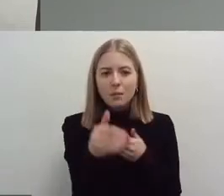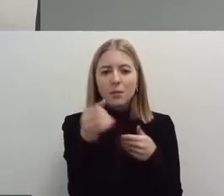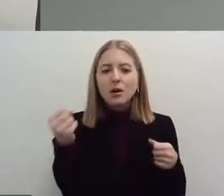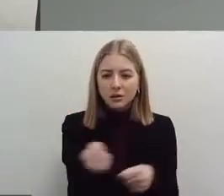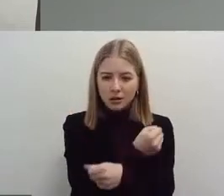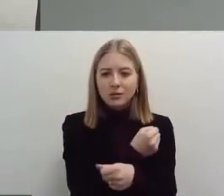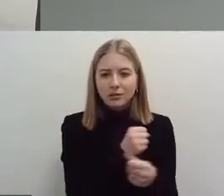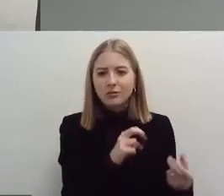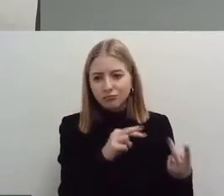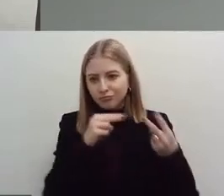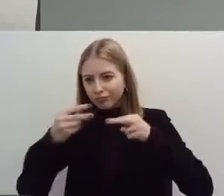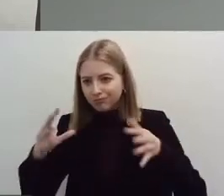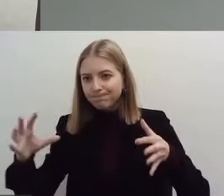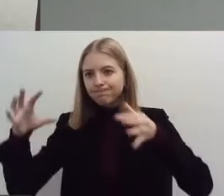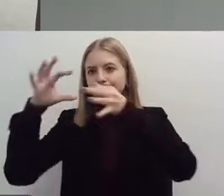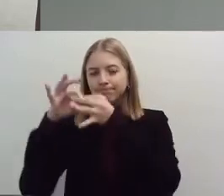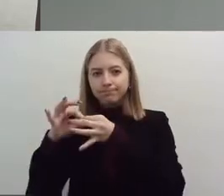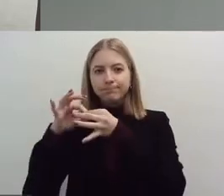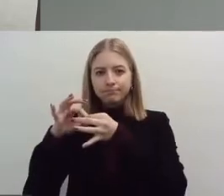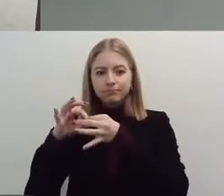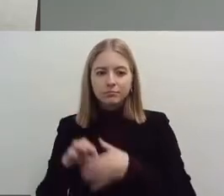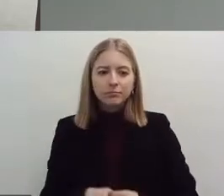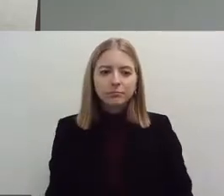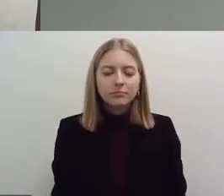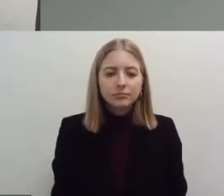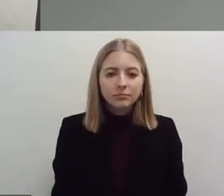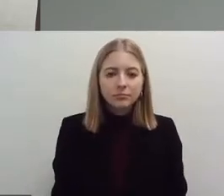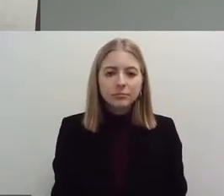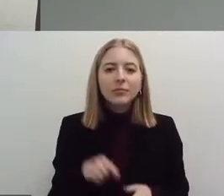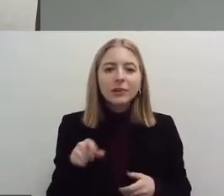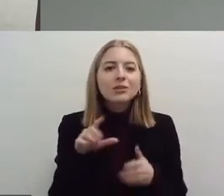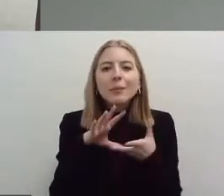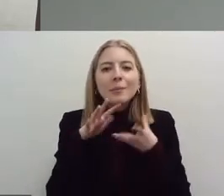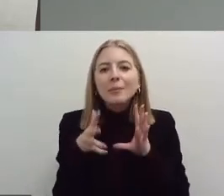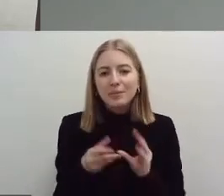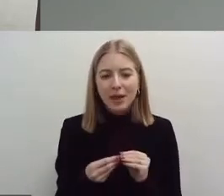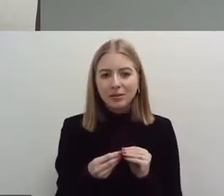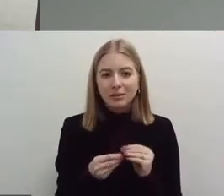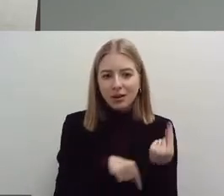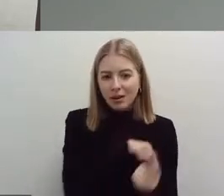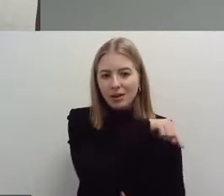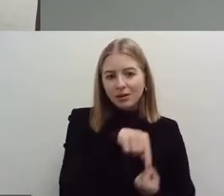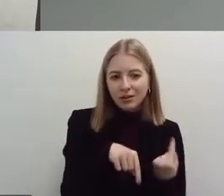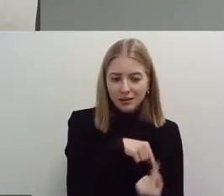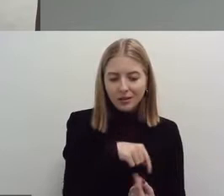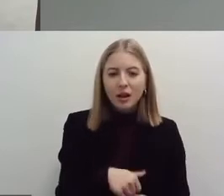psychological support and prevention, gender equality, sexual and reproductive rights, access to education, access to housing, etc.